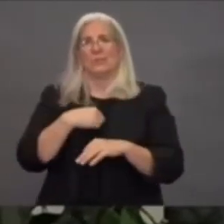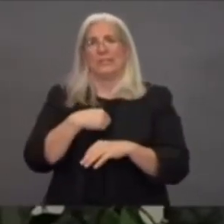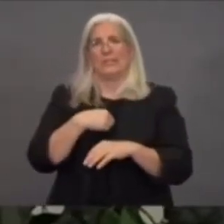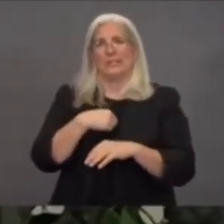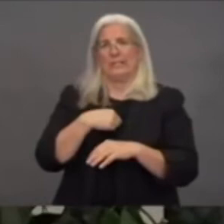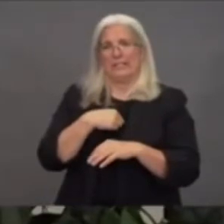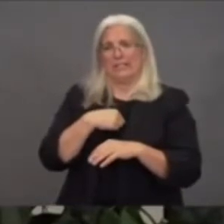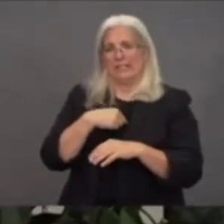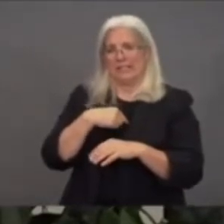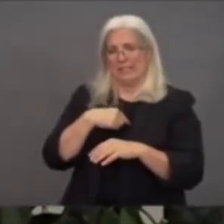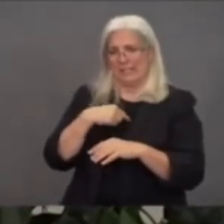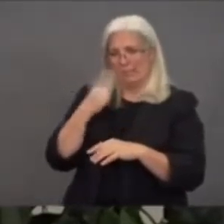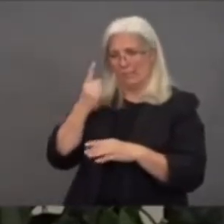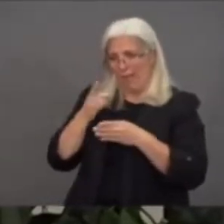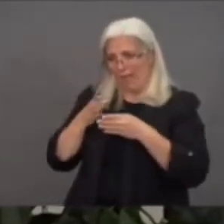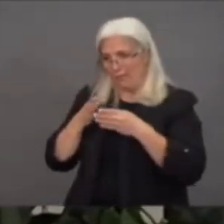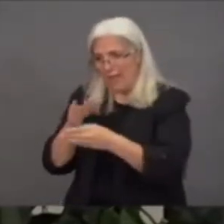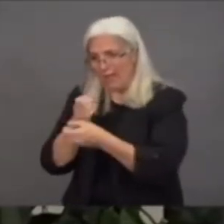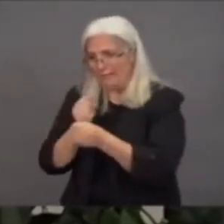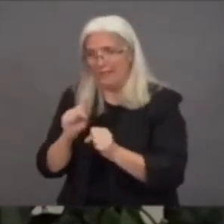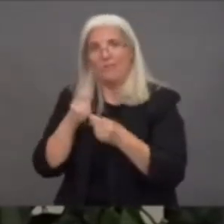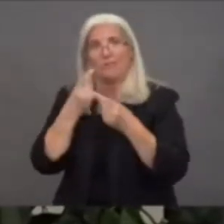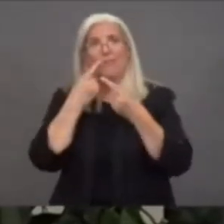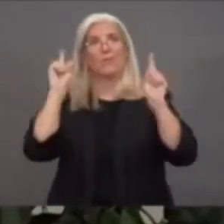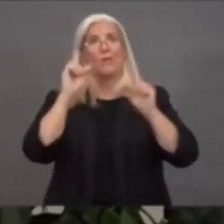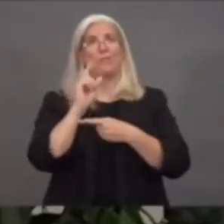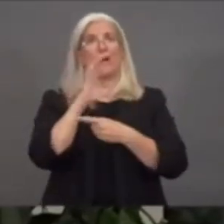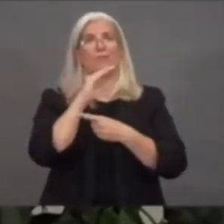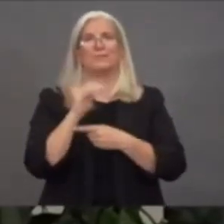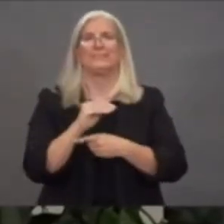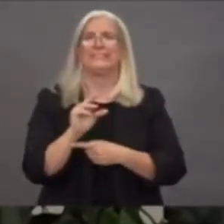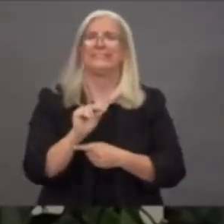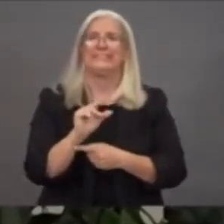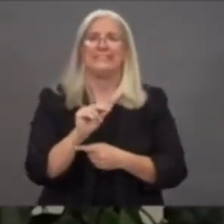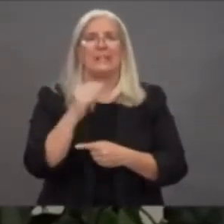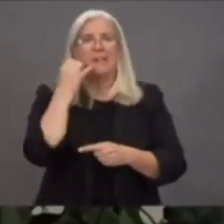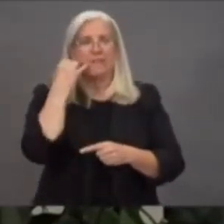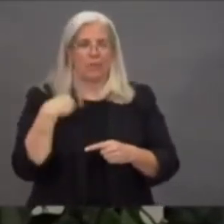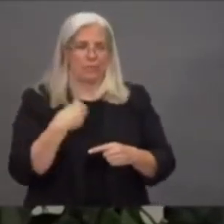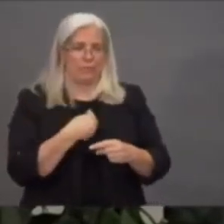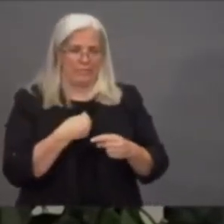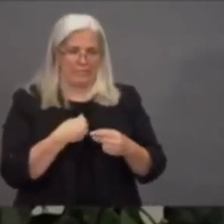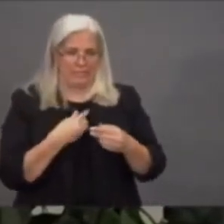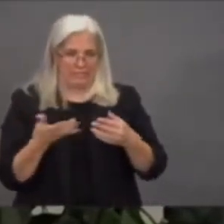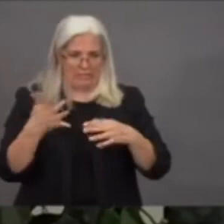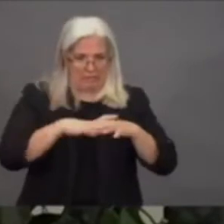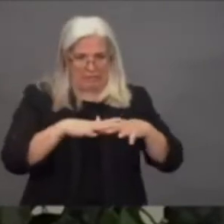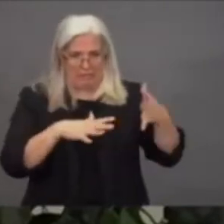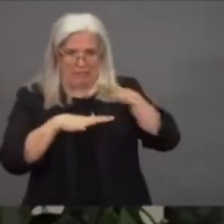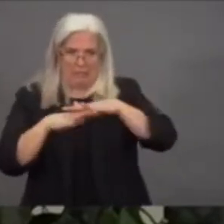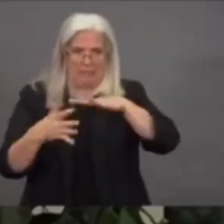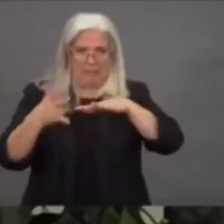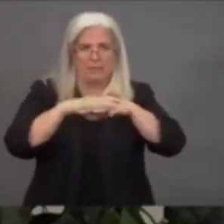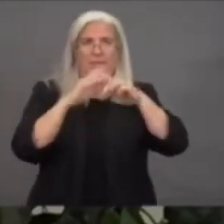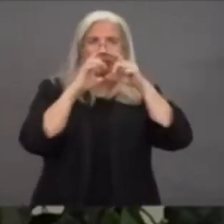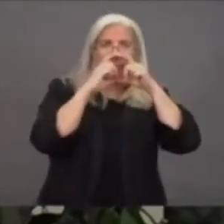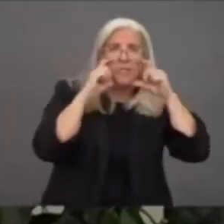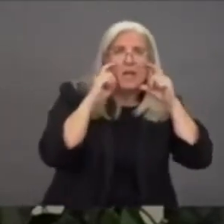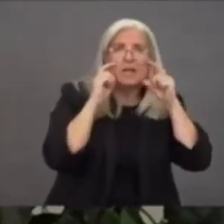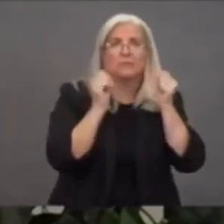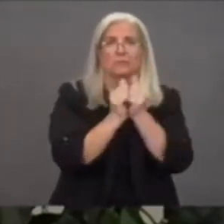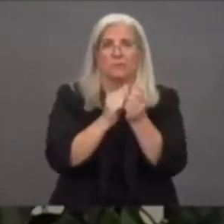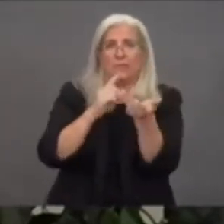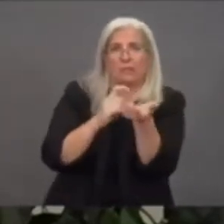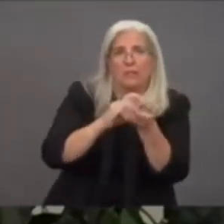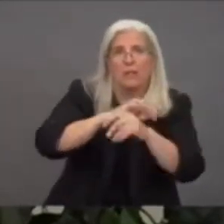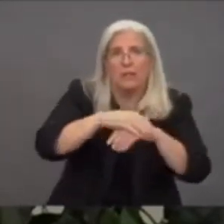put them in combination and you layer them on top of each other, that becomes more and more safe. And so what I